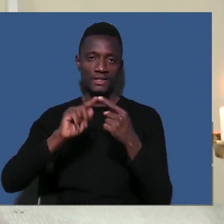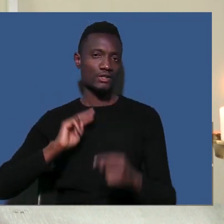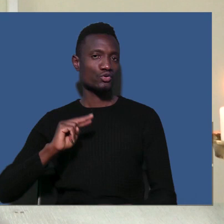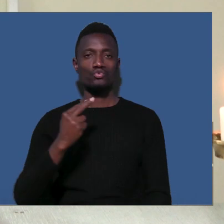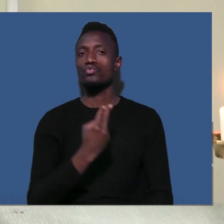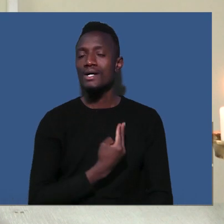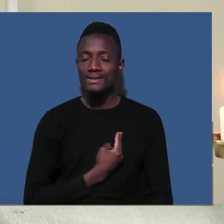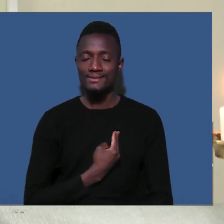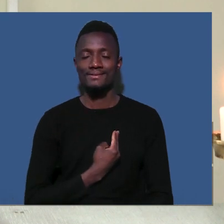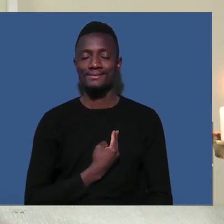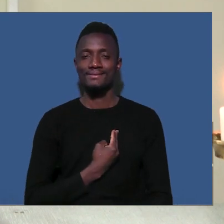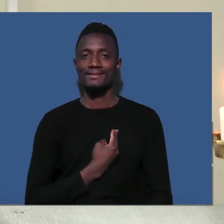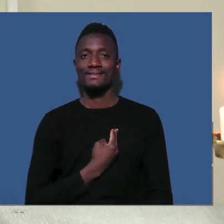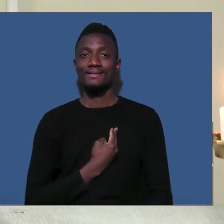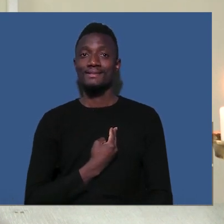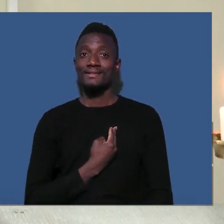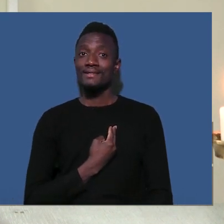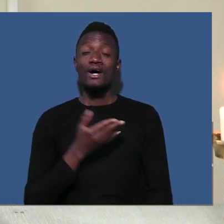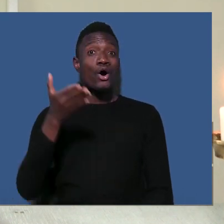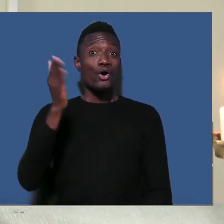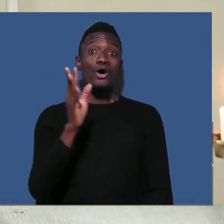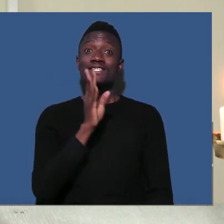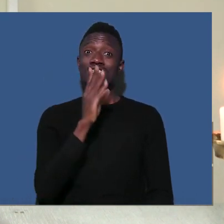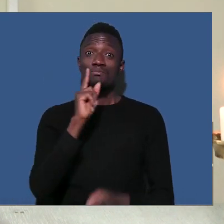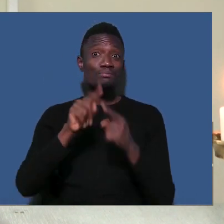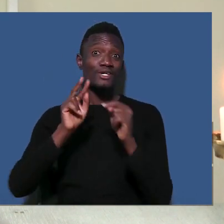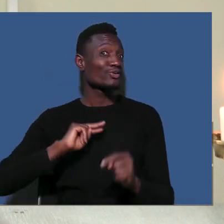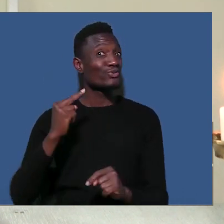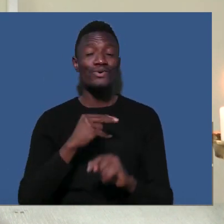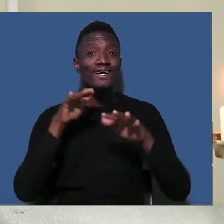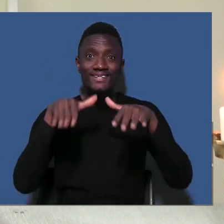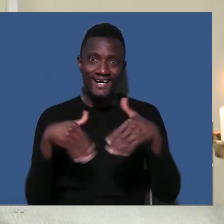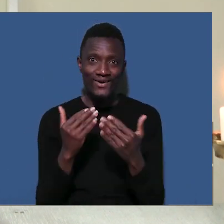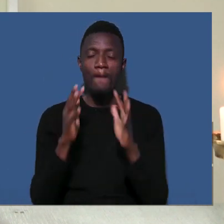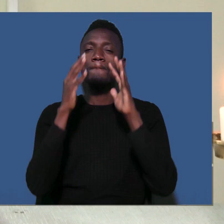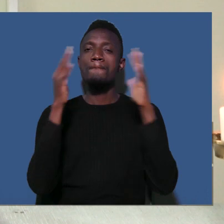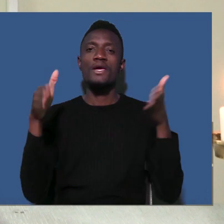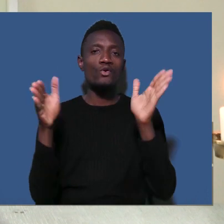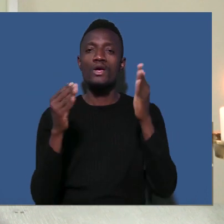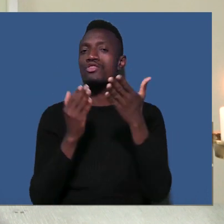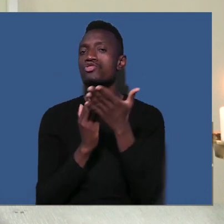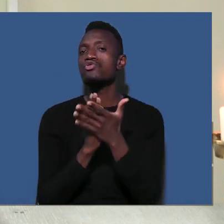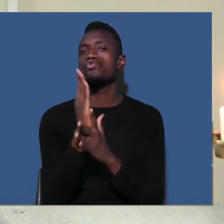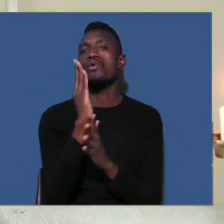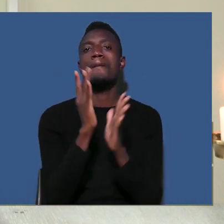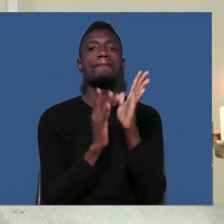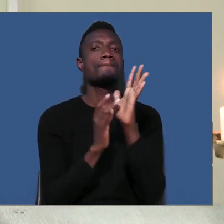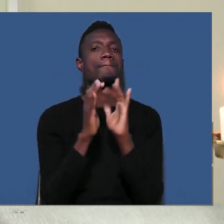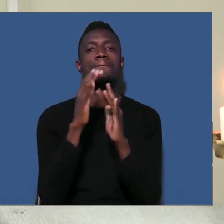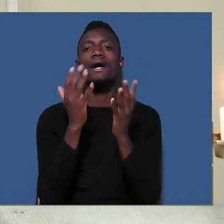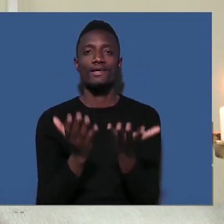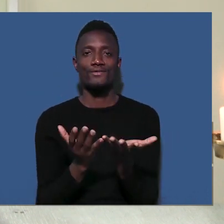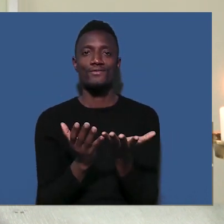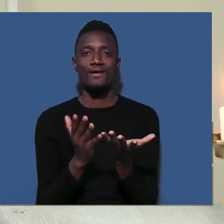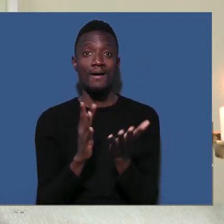that the Lord speaks to us is through his word, which is written, the Bible. And that Bible is the one that will